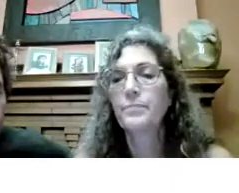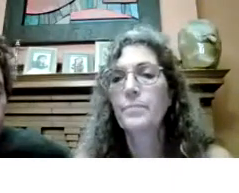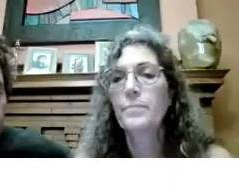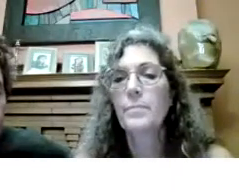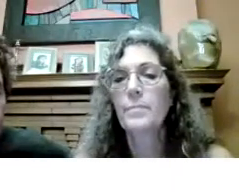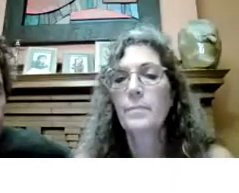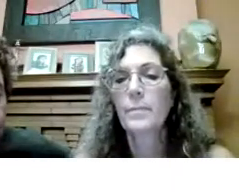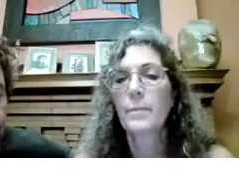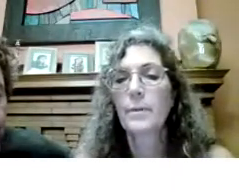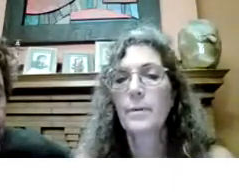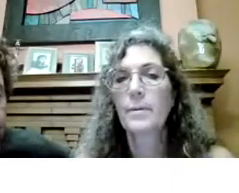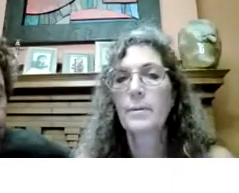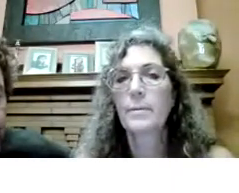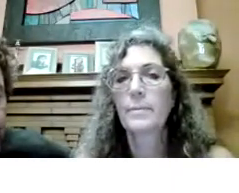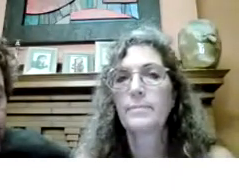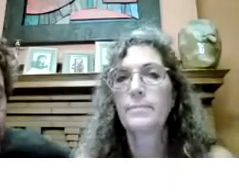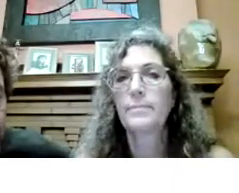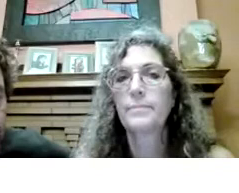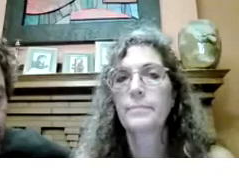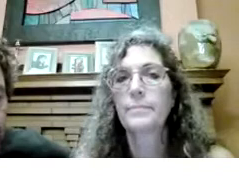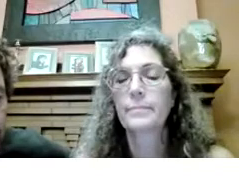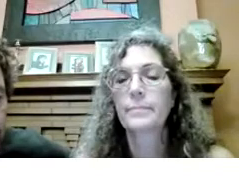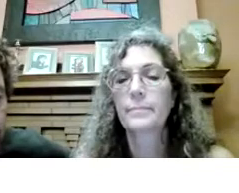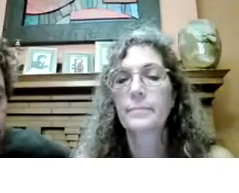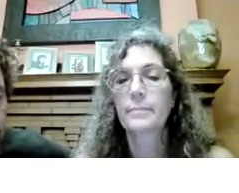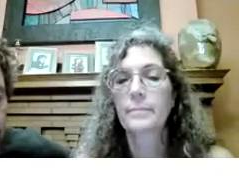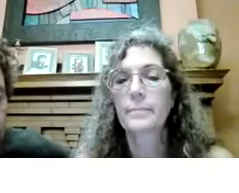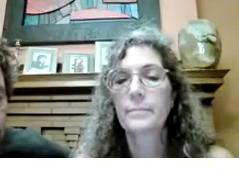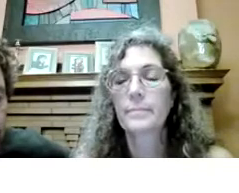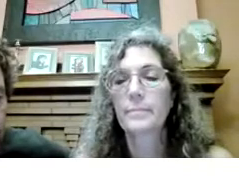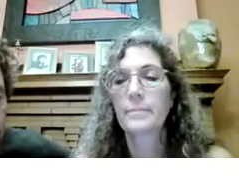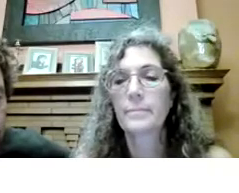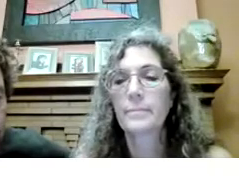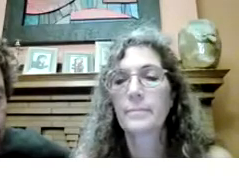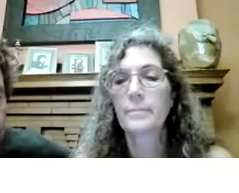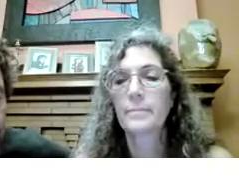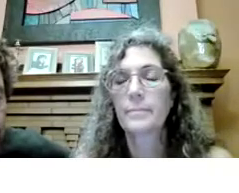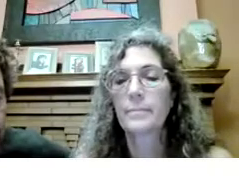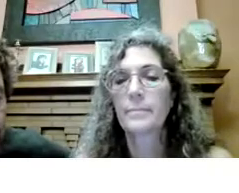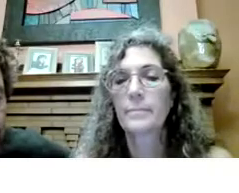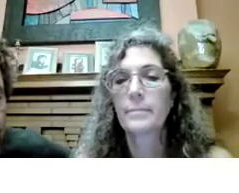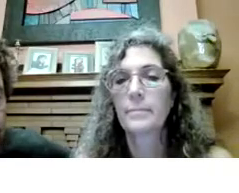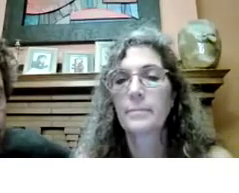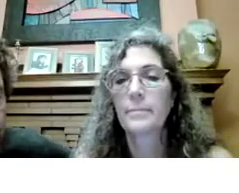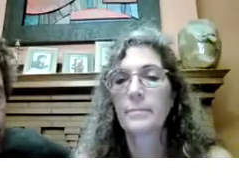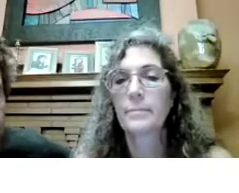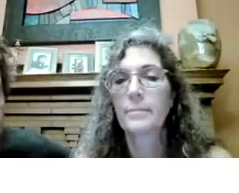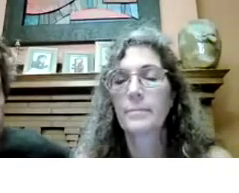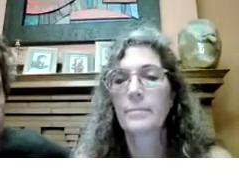pavement there. People do travel at a generous rate of speed through that area as it is.